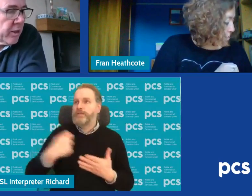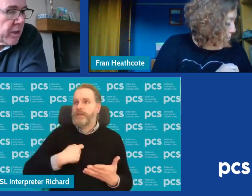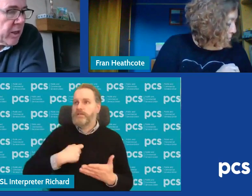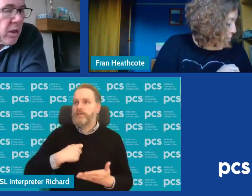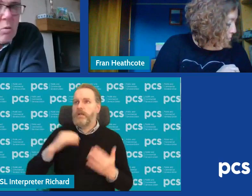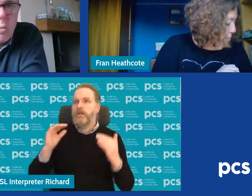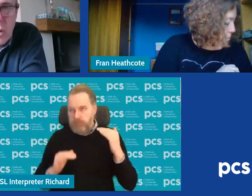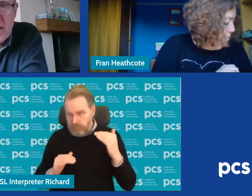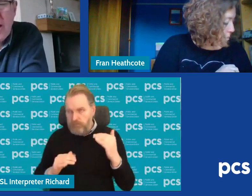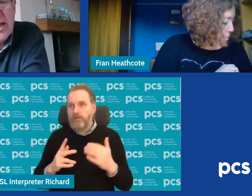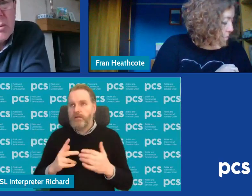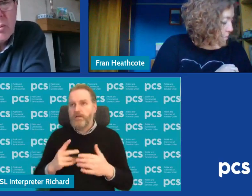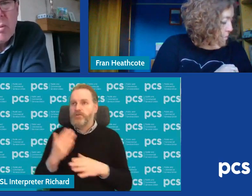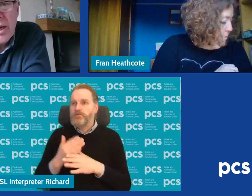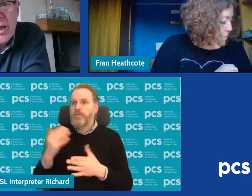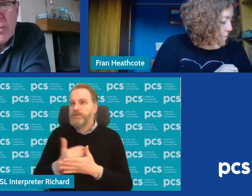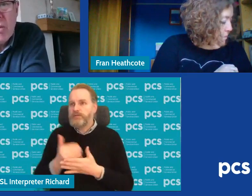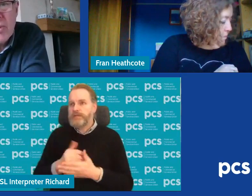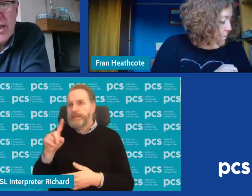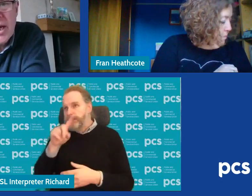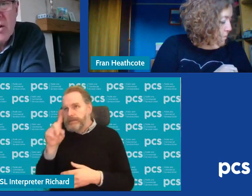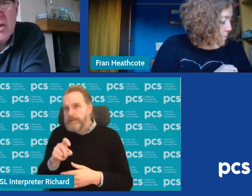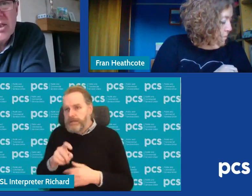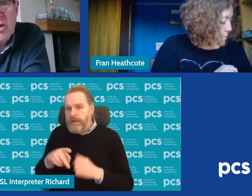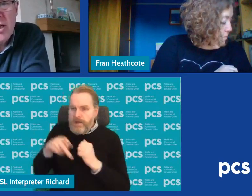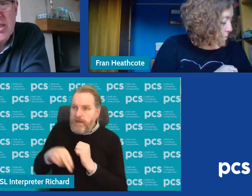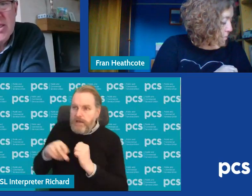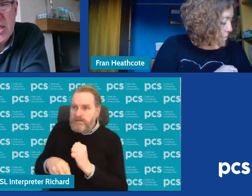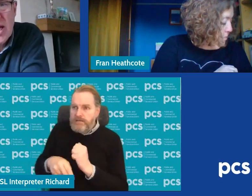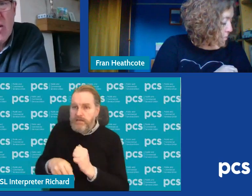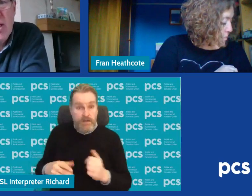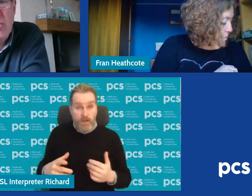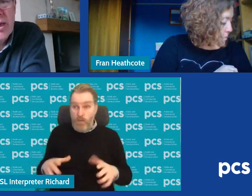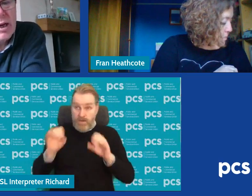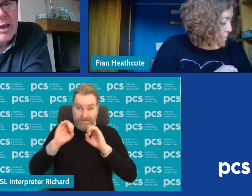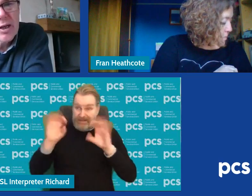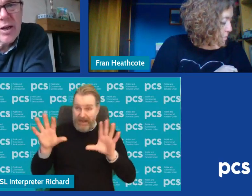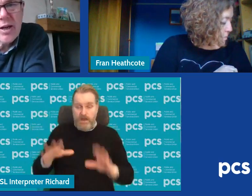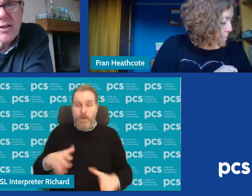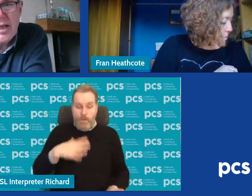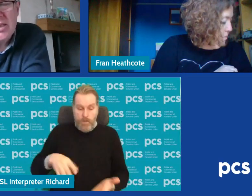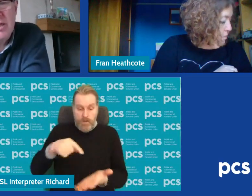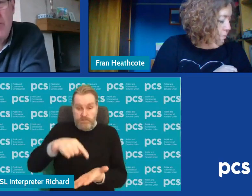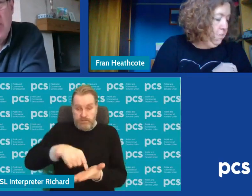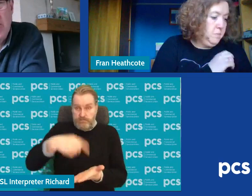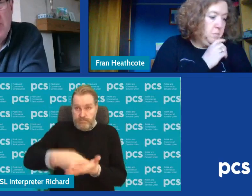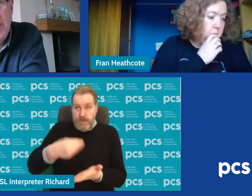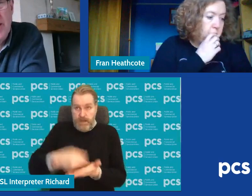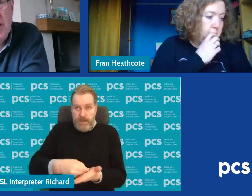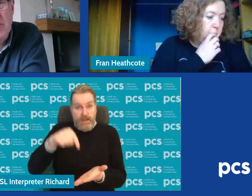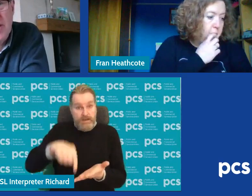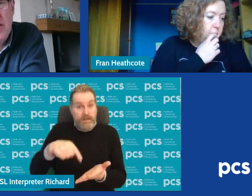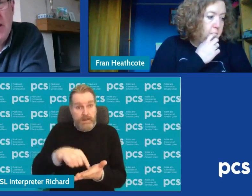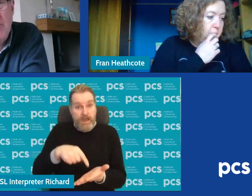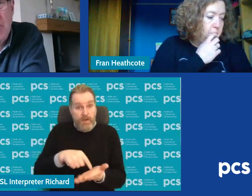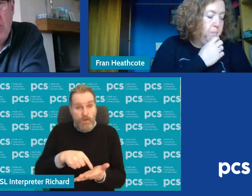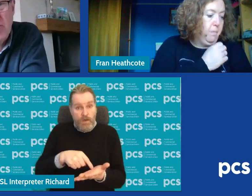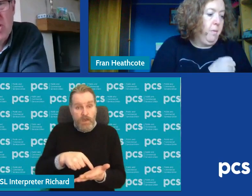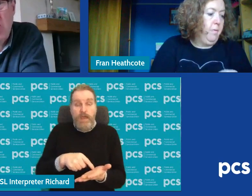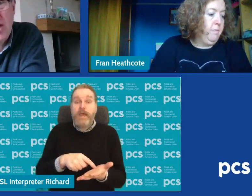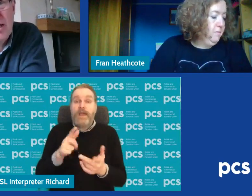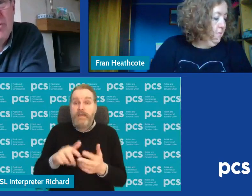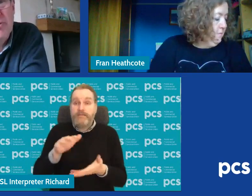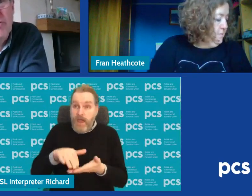security? We are clear that we want money, and we want money now because there's a crisis now. And we're clear that anything less than inflation is a pay cut,